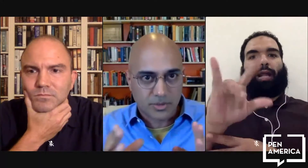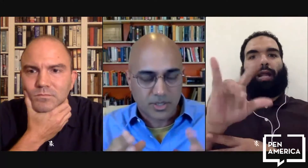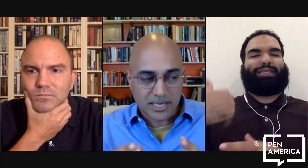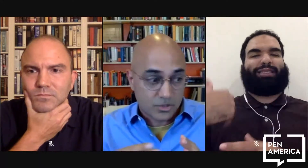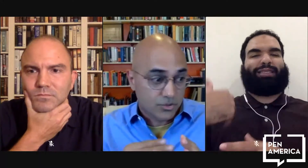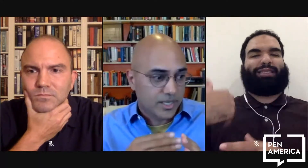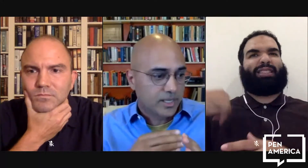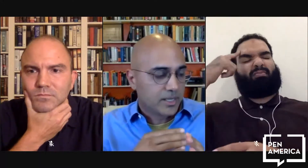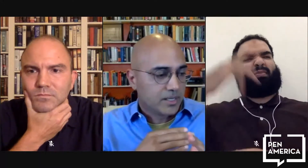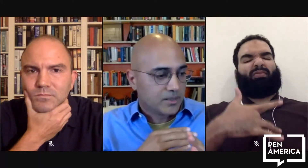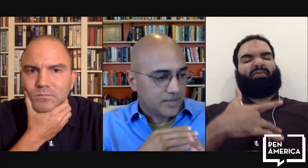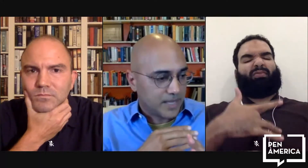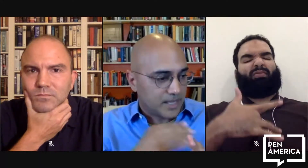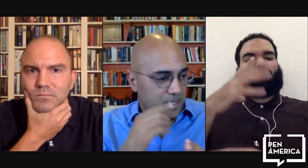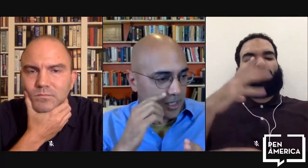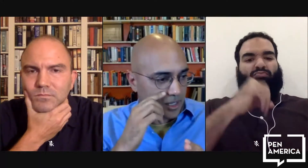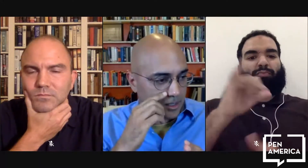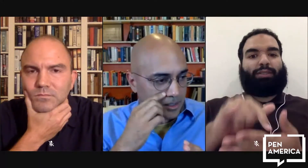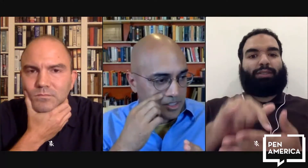of the book. And I knew that